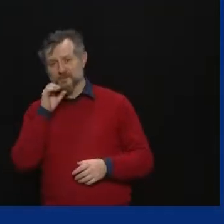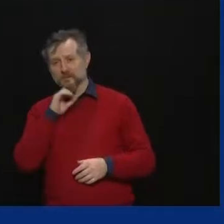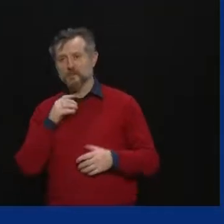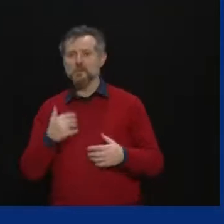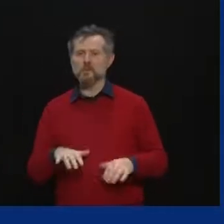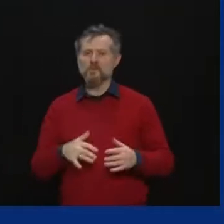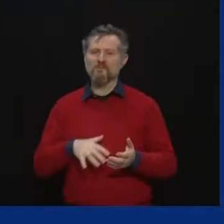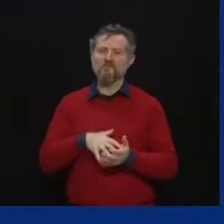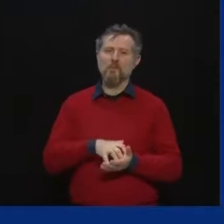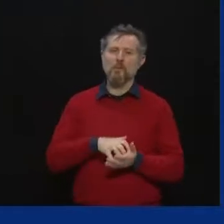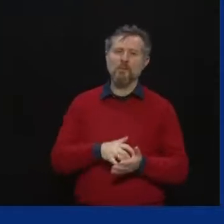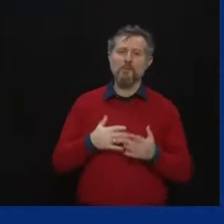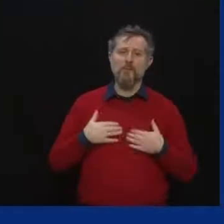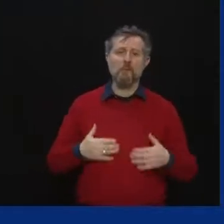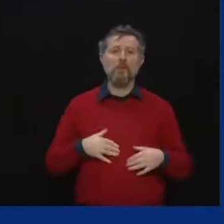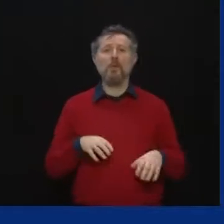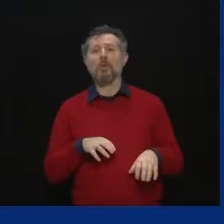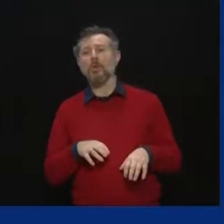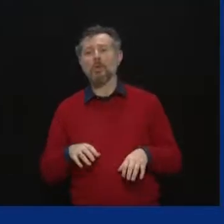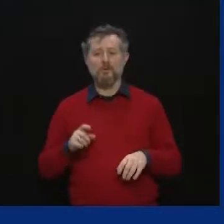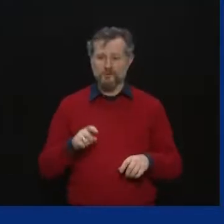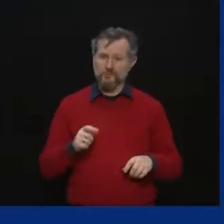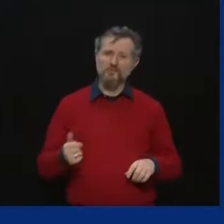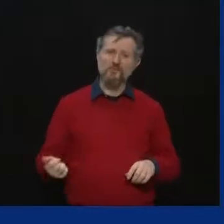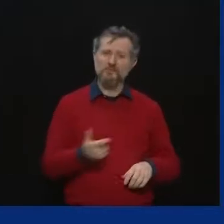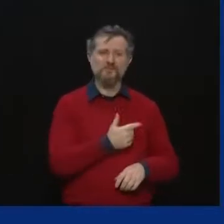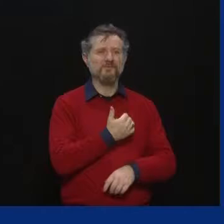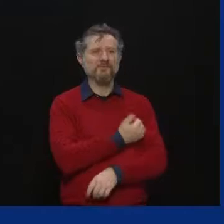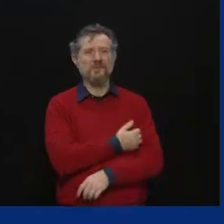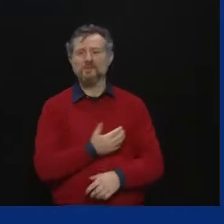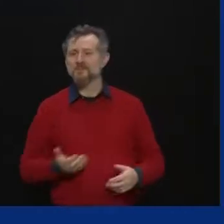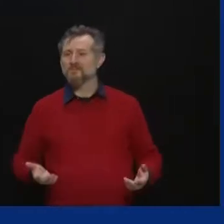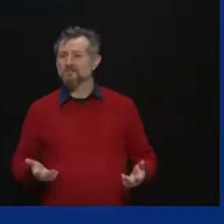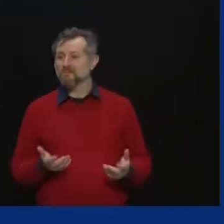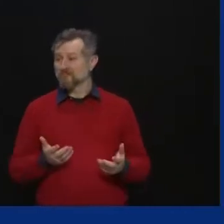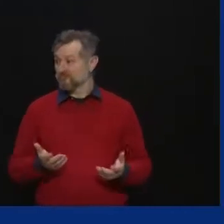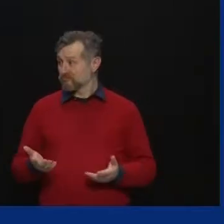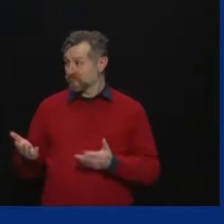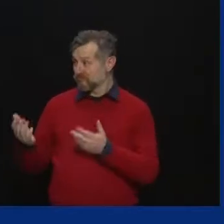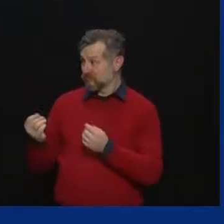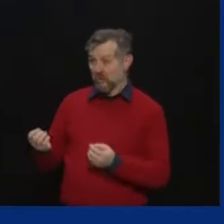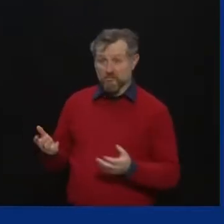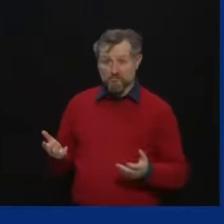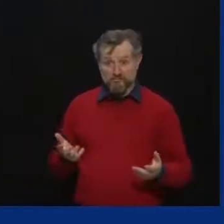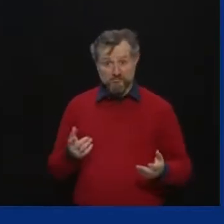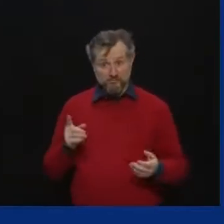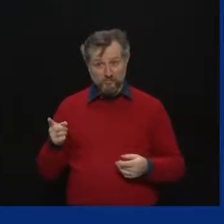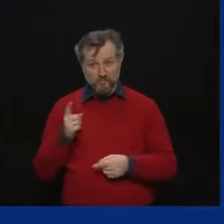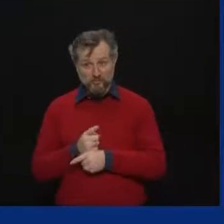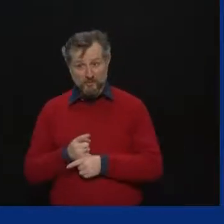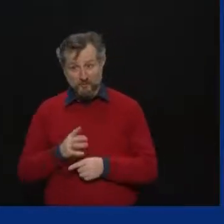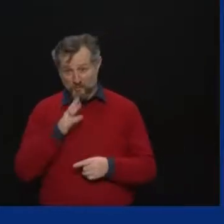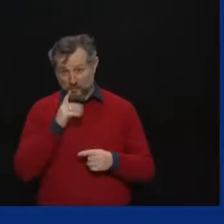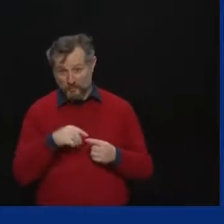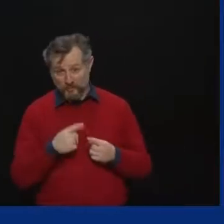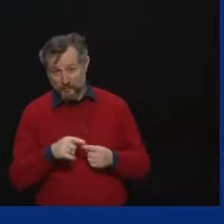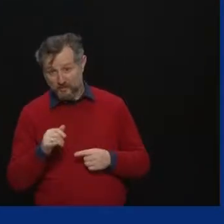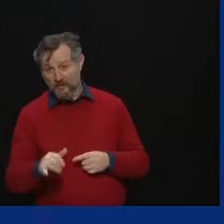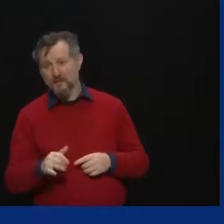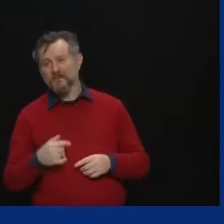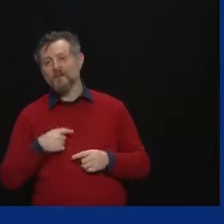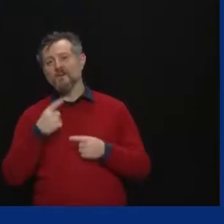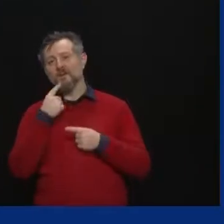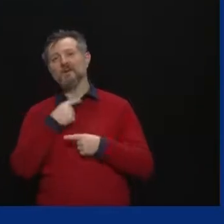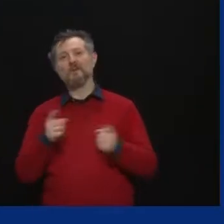reason why they're not all vaccinated and boosted. So we actually had a directive, I think, early on, Catherine, if you want to address that as well. We